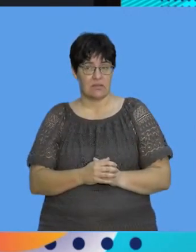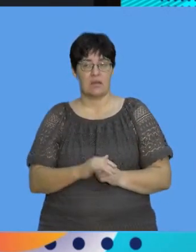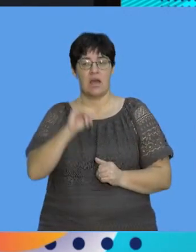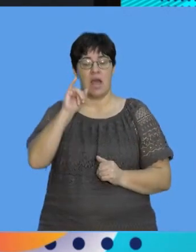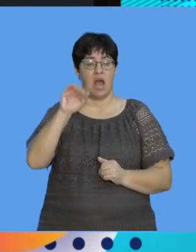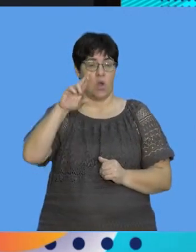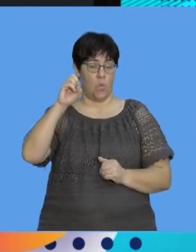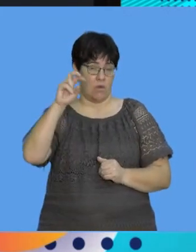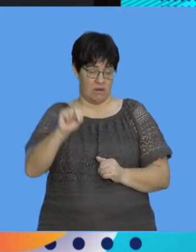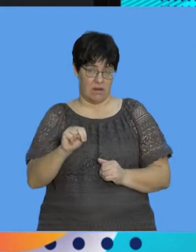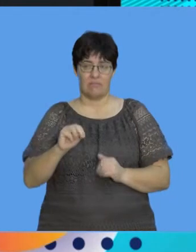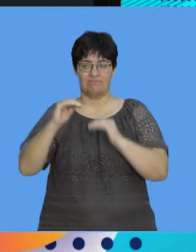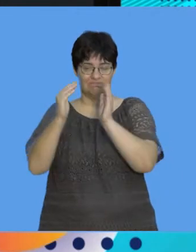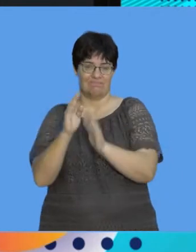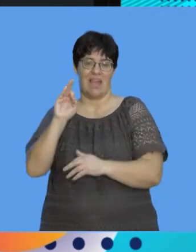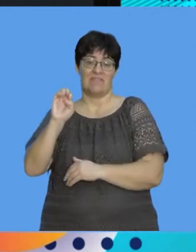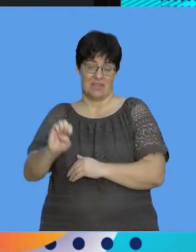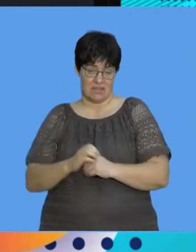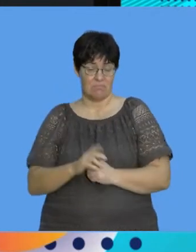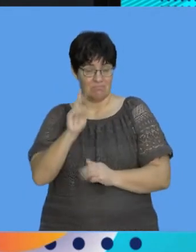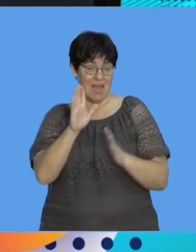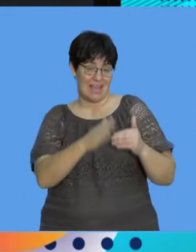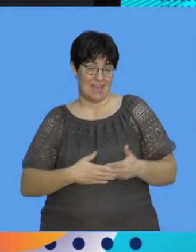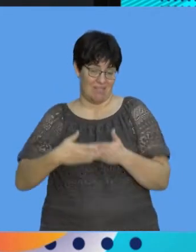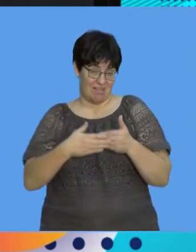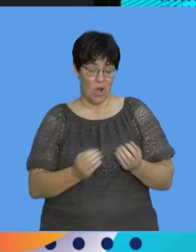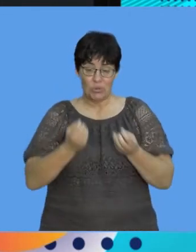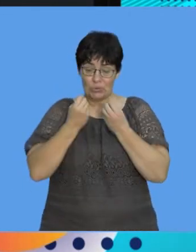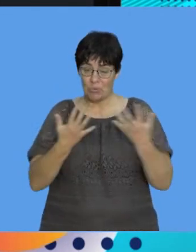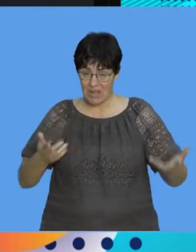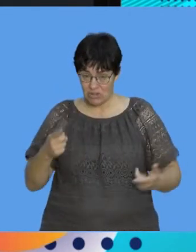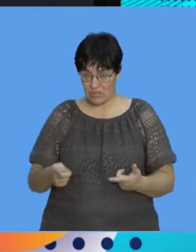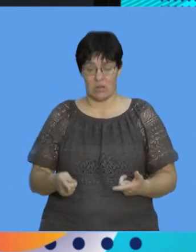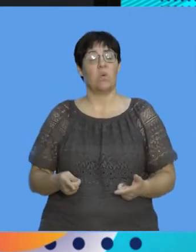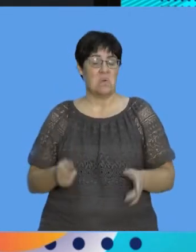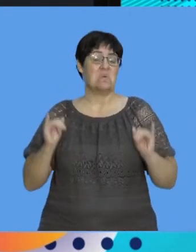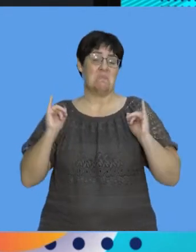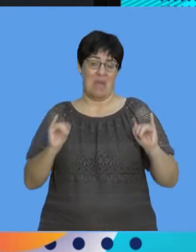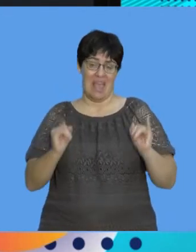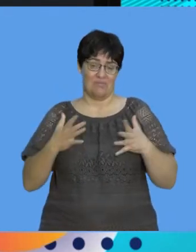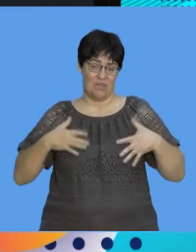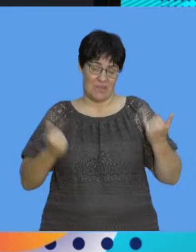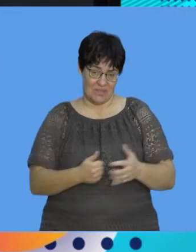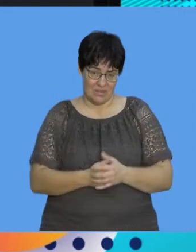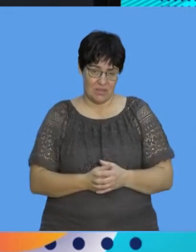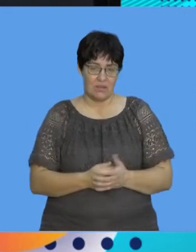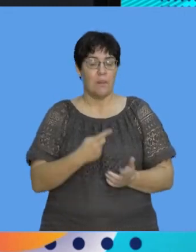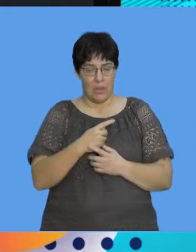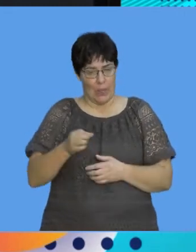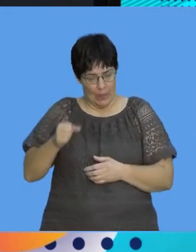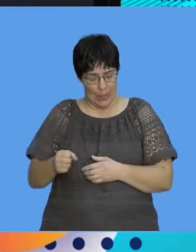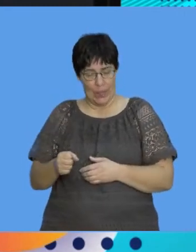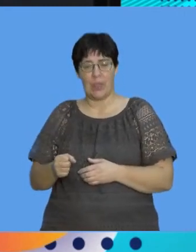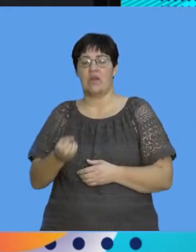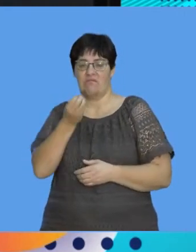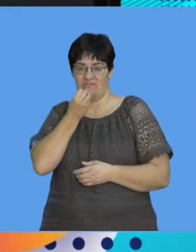iron, and this is one that you have to be careful about. If you have too much of it, it can be really bad for you. It's a micronutrient, so